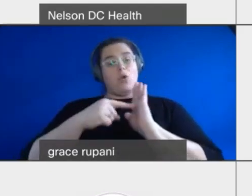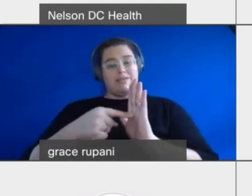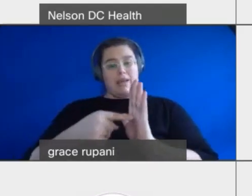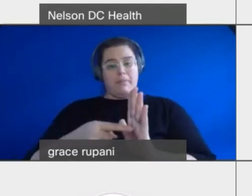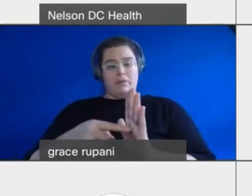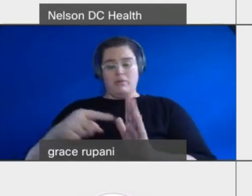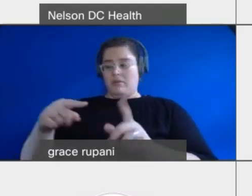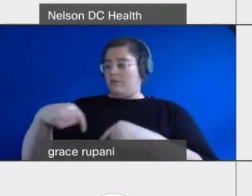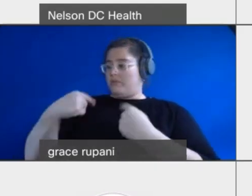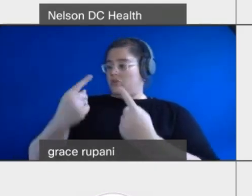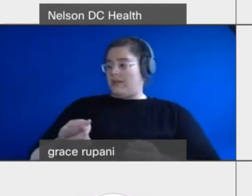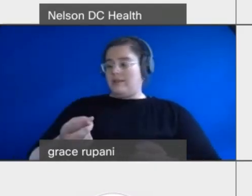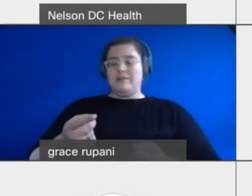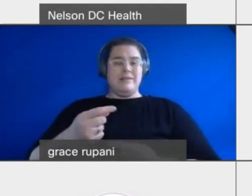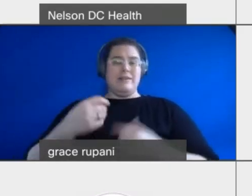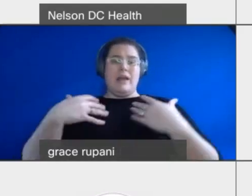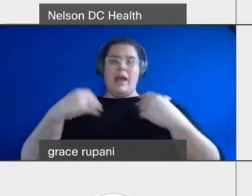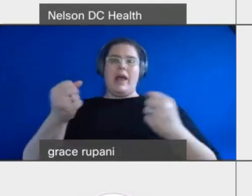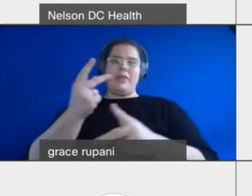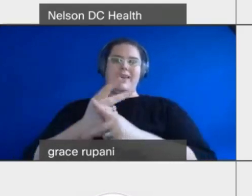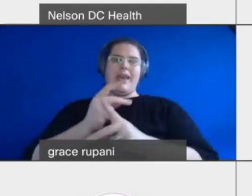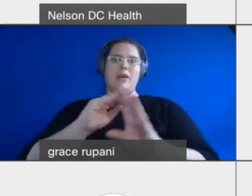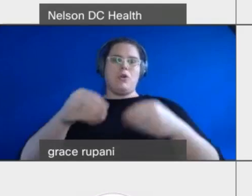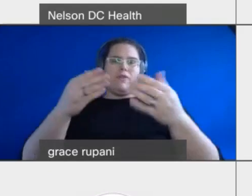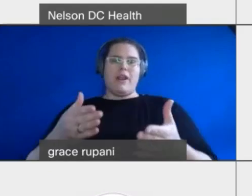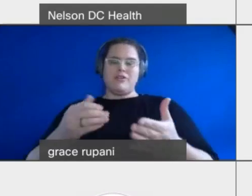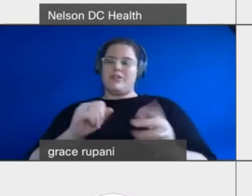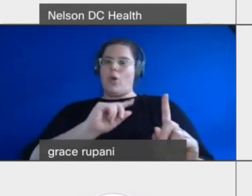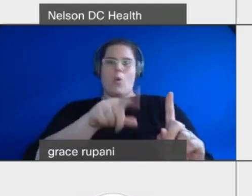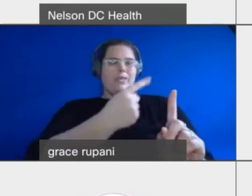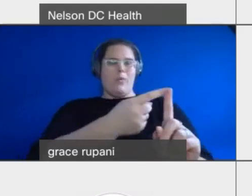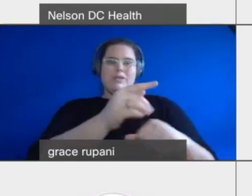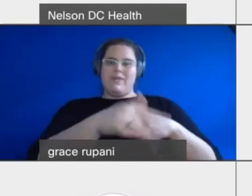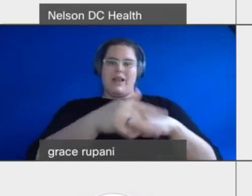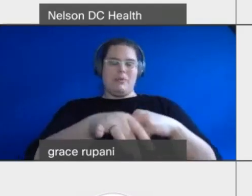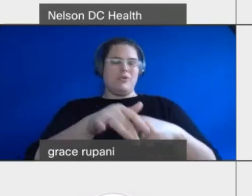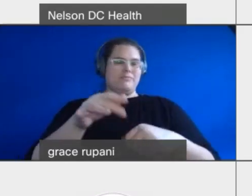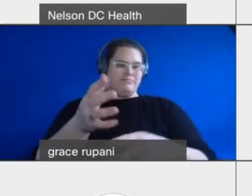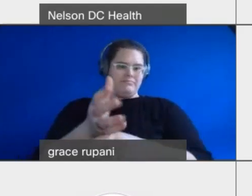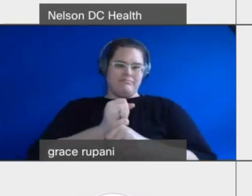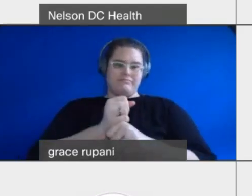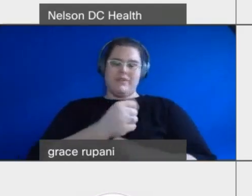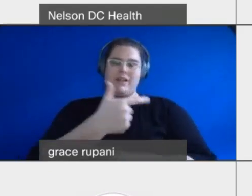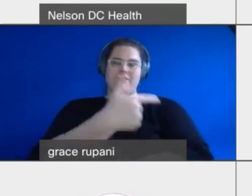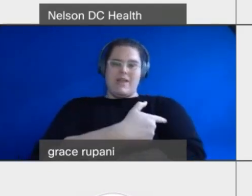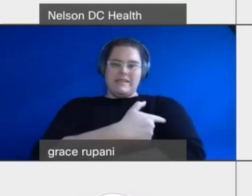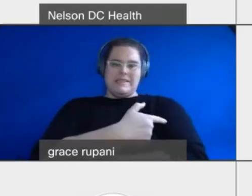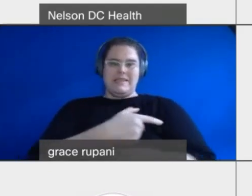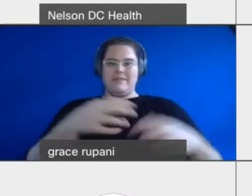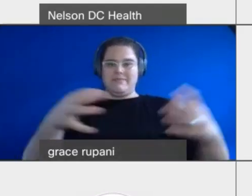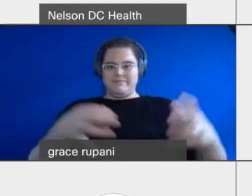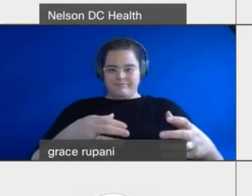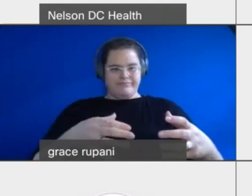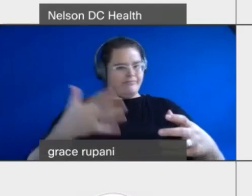been healthcare providers who have been able to get the vaccine. And what they have had to provide, and people